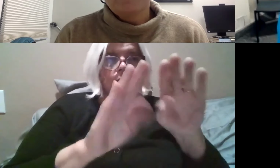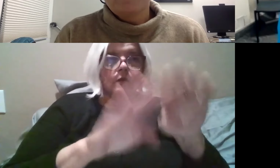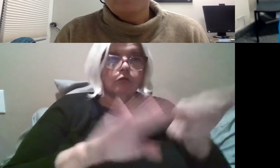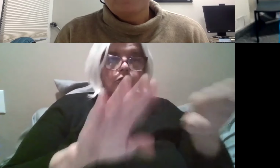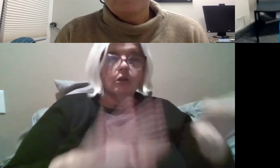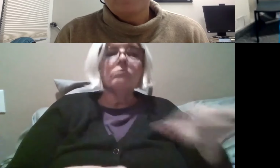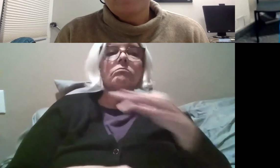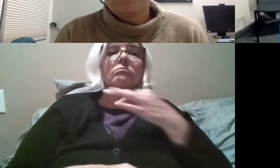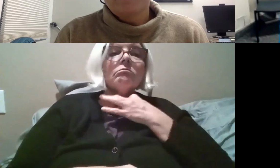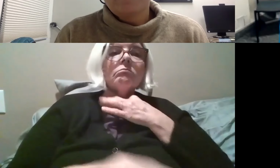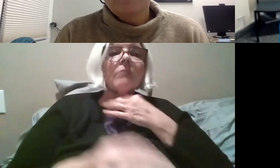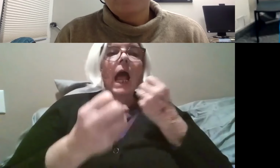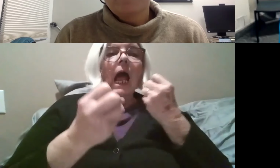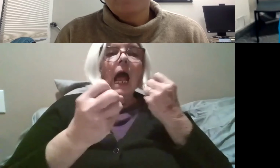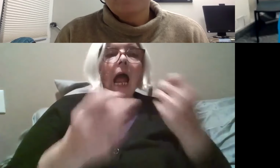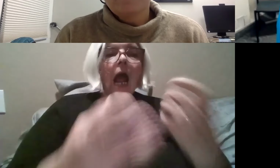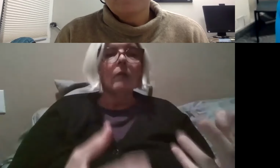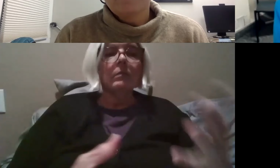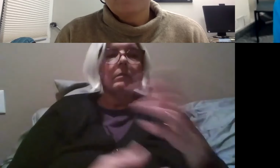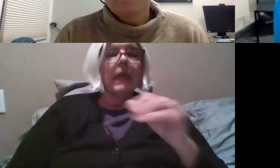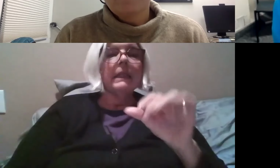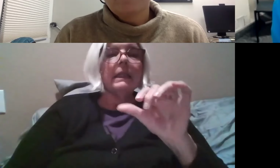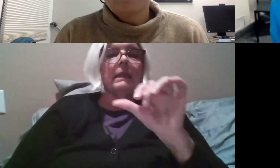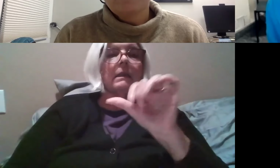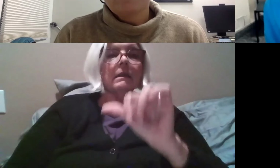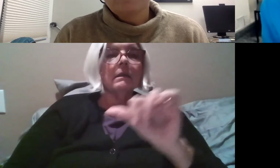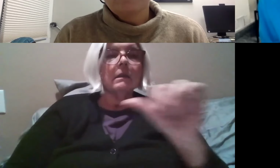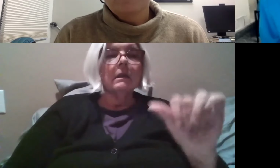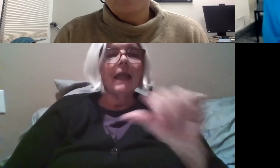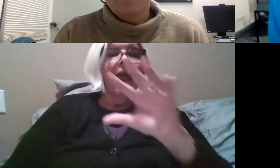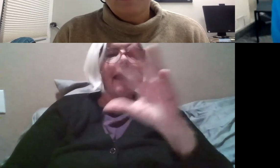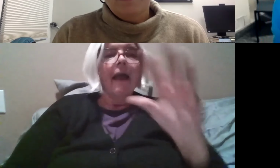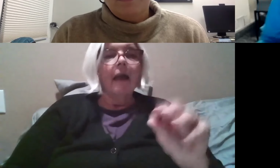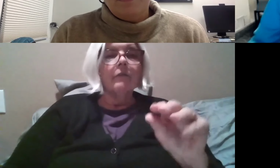any additional concerns for kids that are African American?